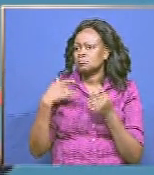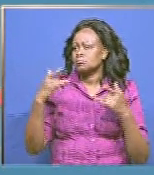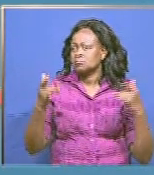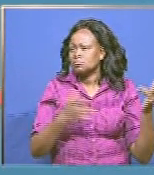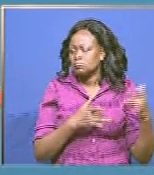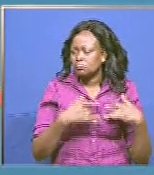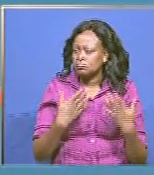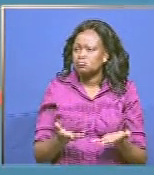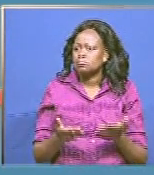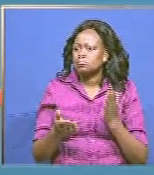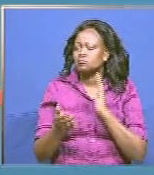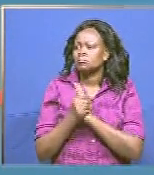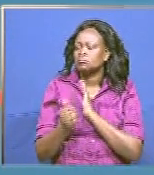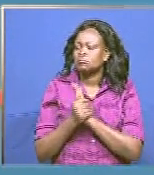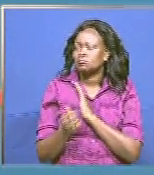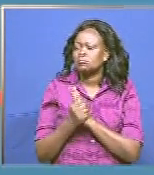the issue about skills.